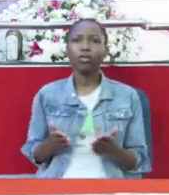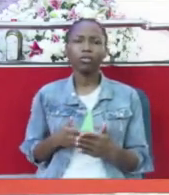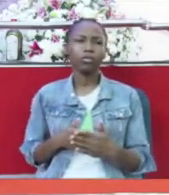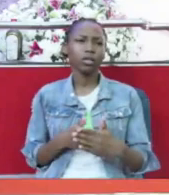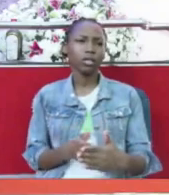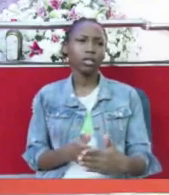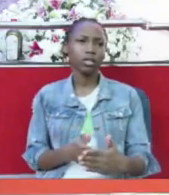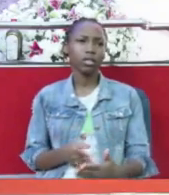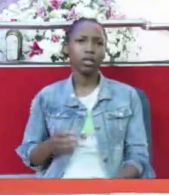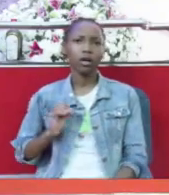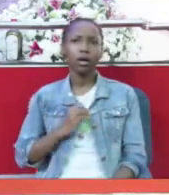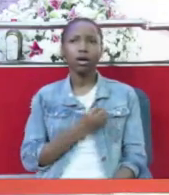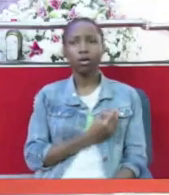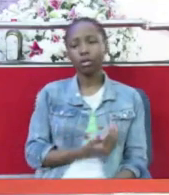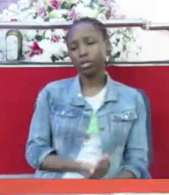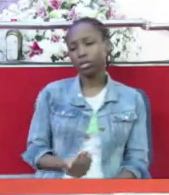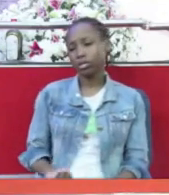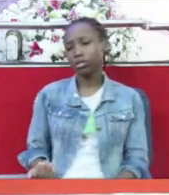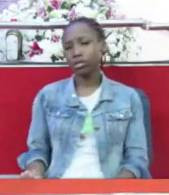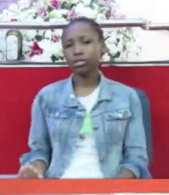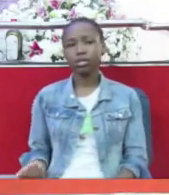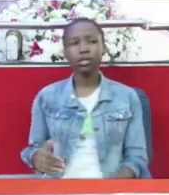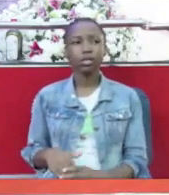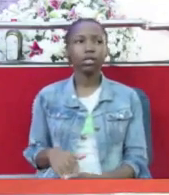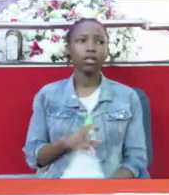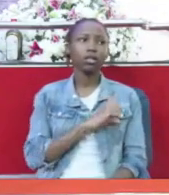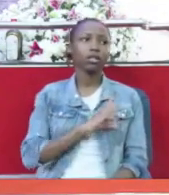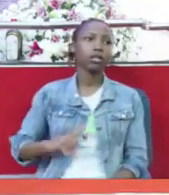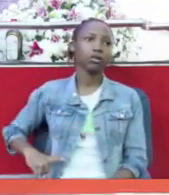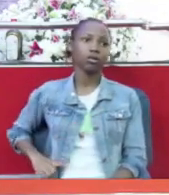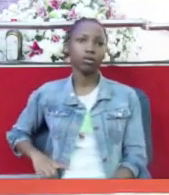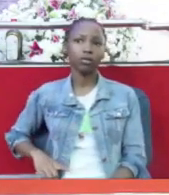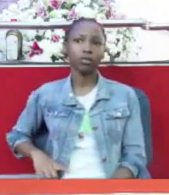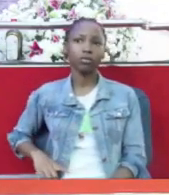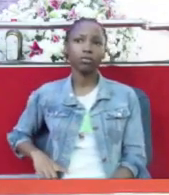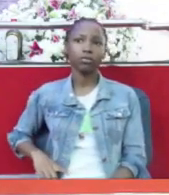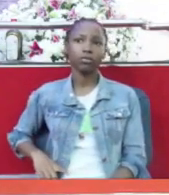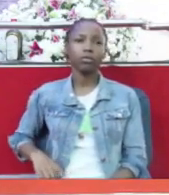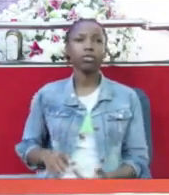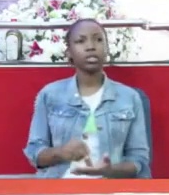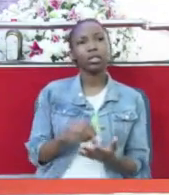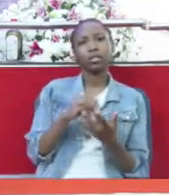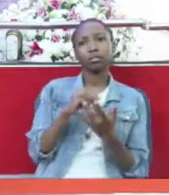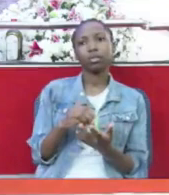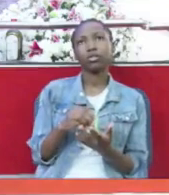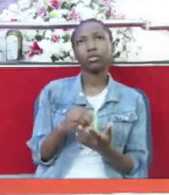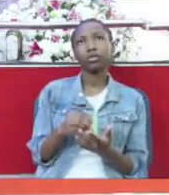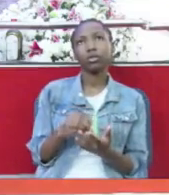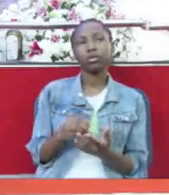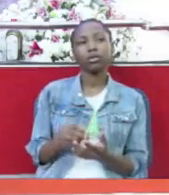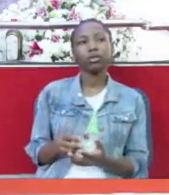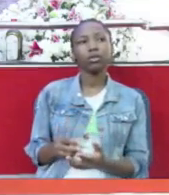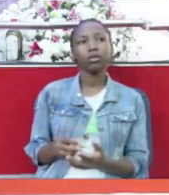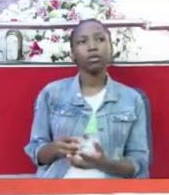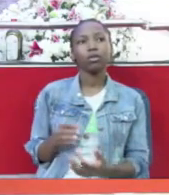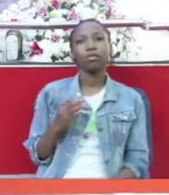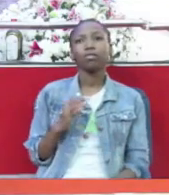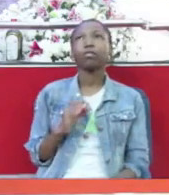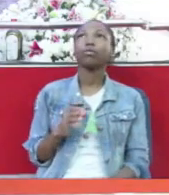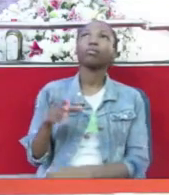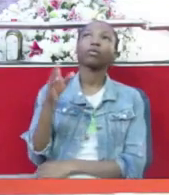it's a precious resource right now. Tutaweza kuwafundisha for God's kingdom purposes. Kwa sababu ni rasilimali ya maana sana kwa vizazi